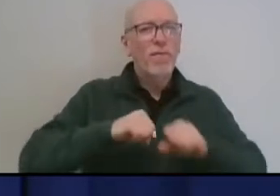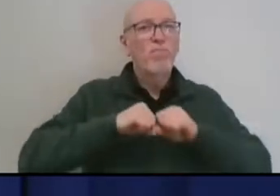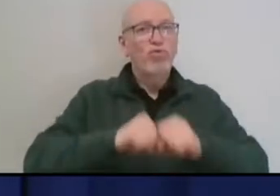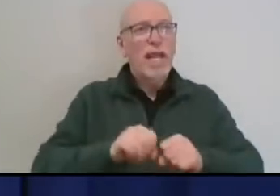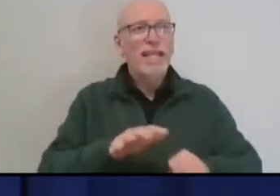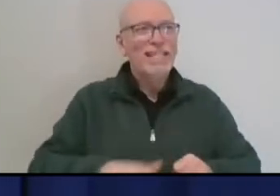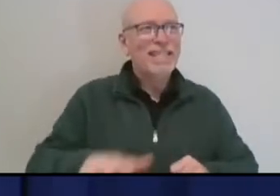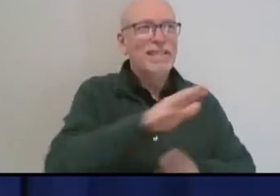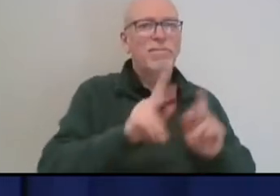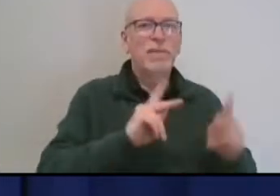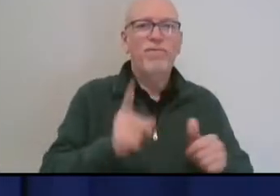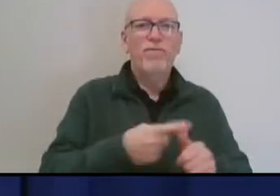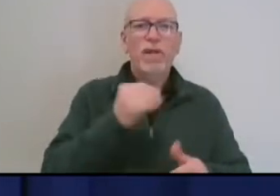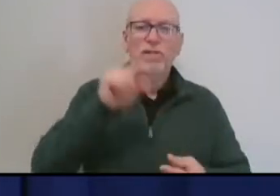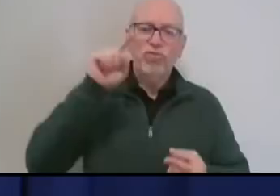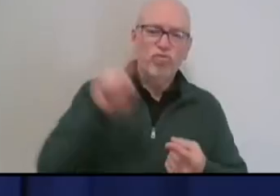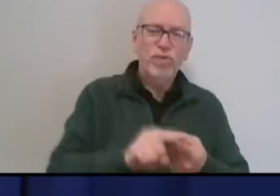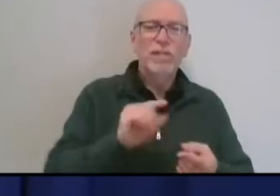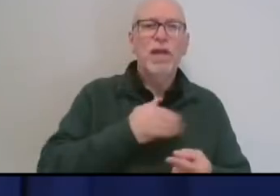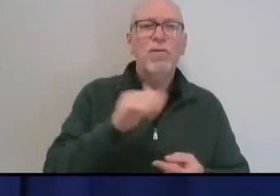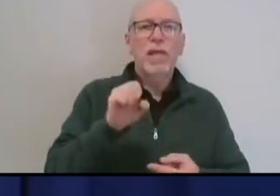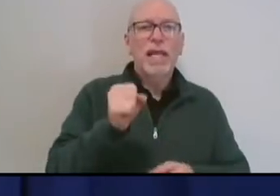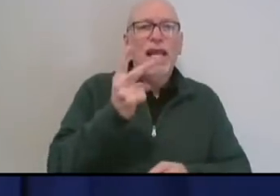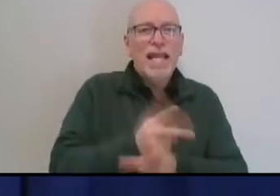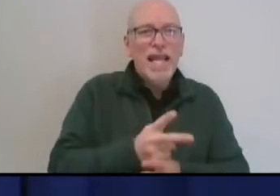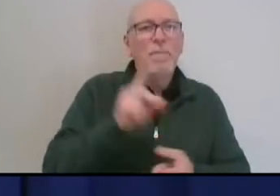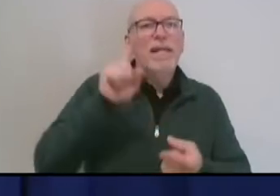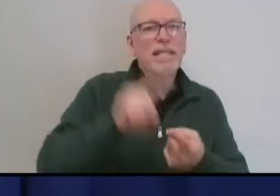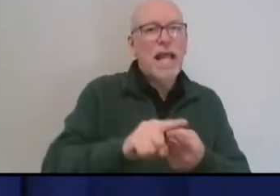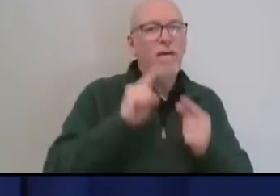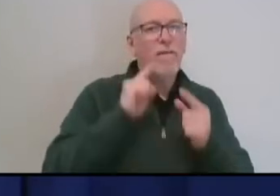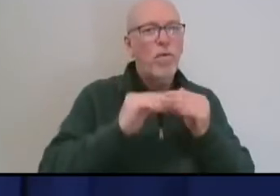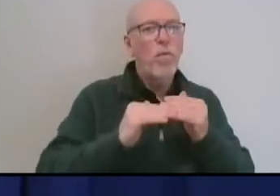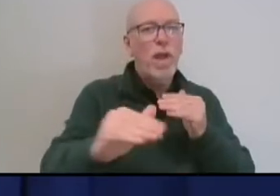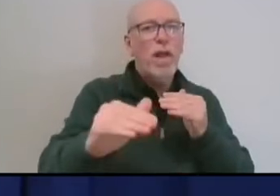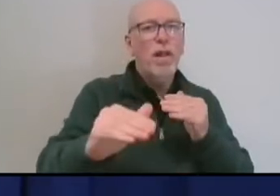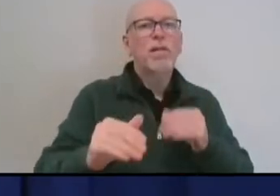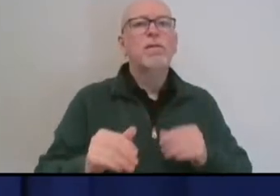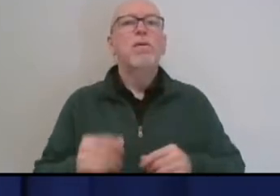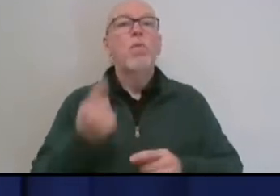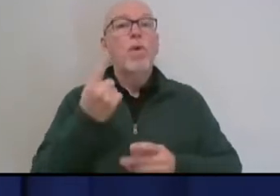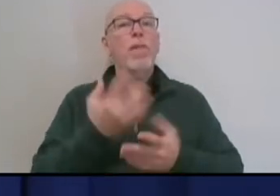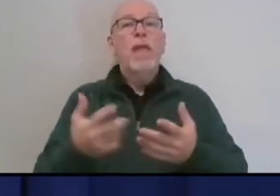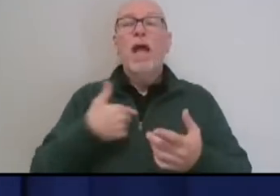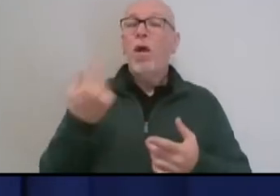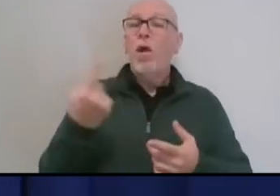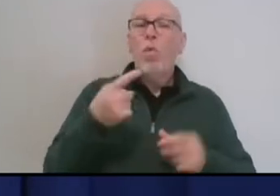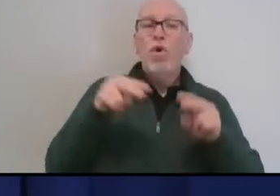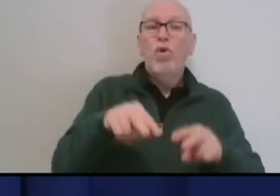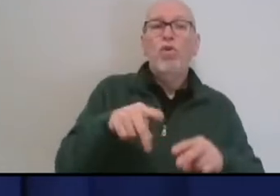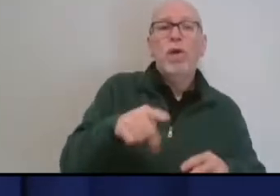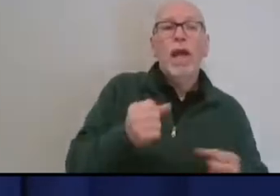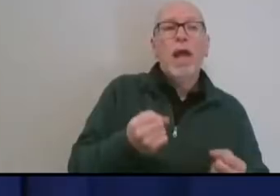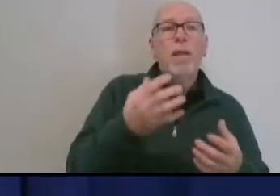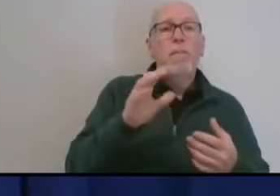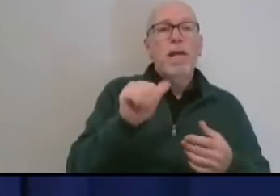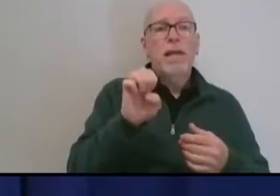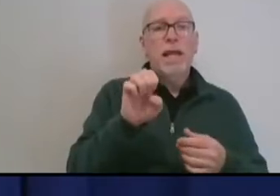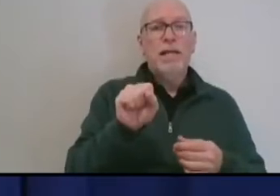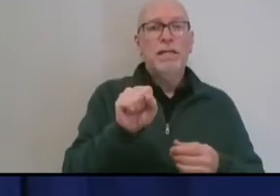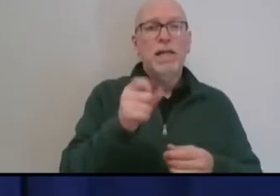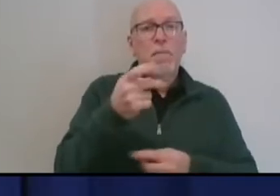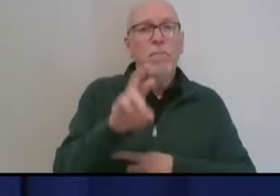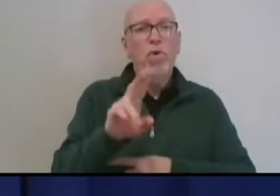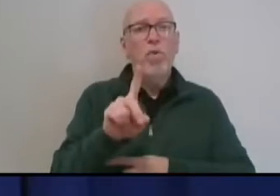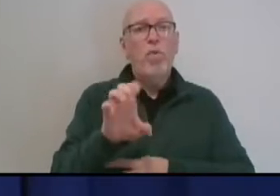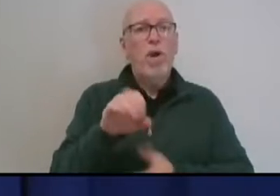and really decreased our cases and kept those cases down. The governor knows that one thing I always like to look at is the number of cases per